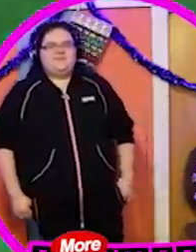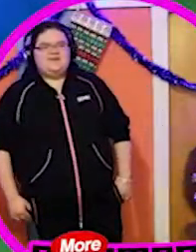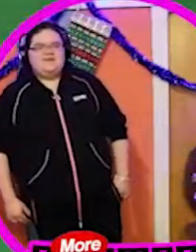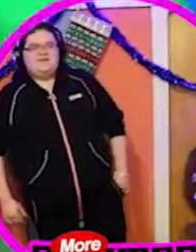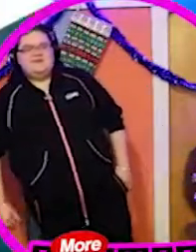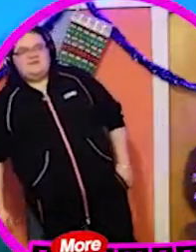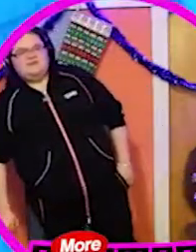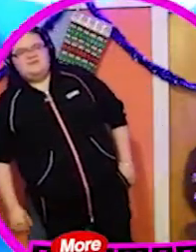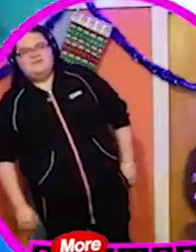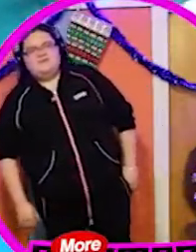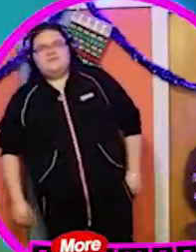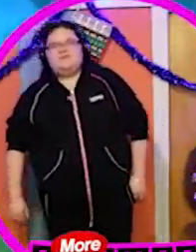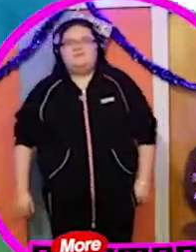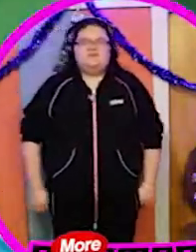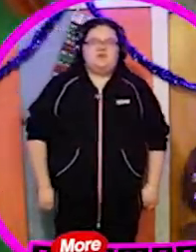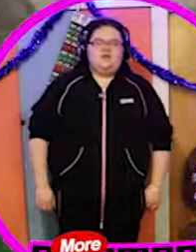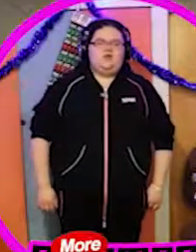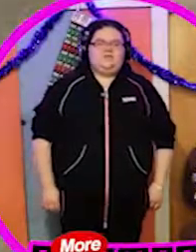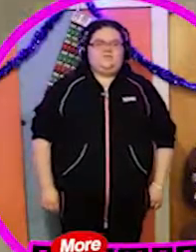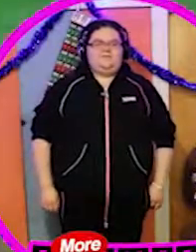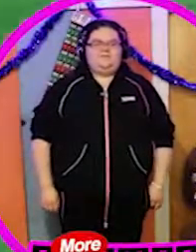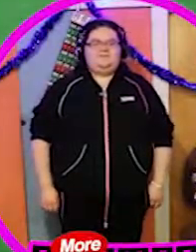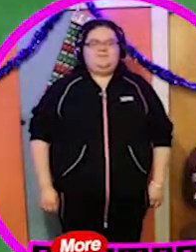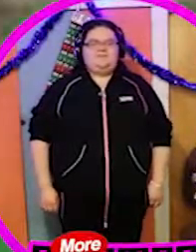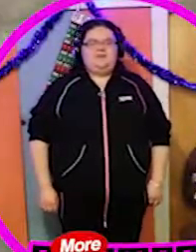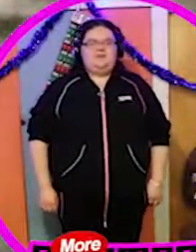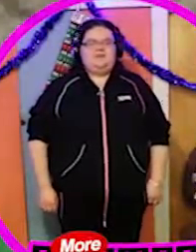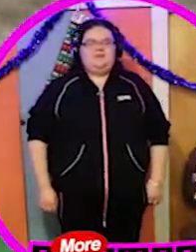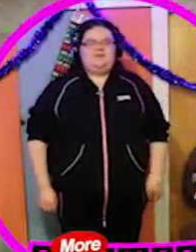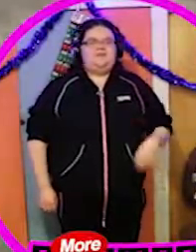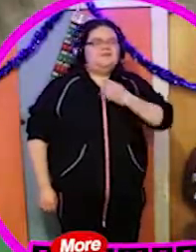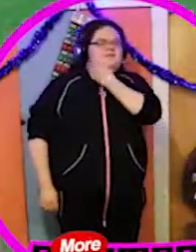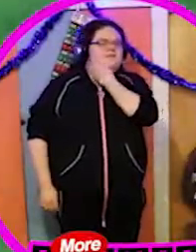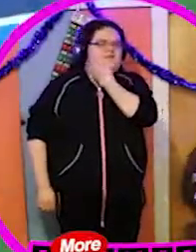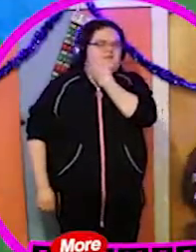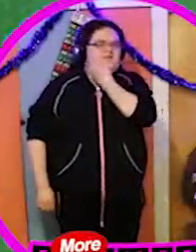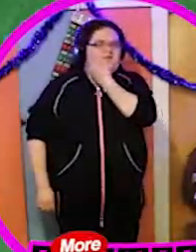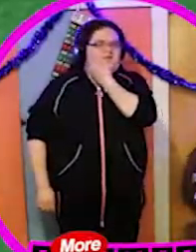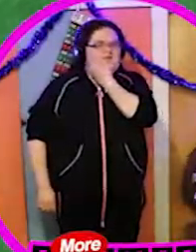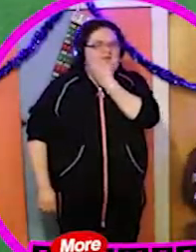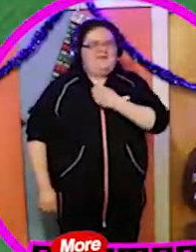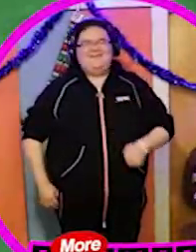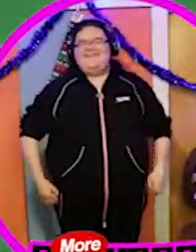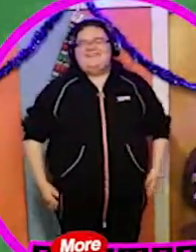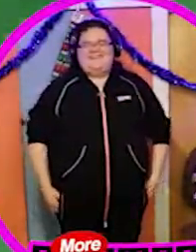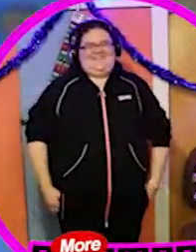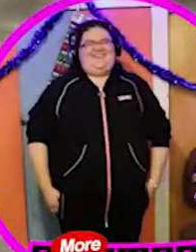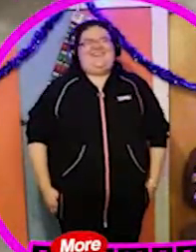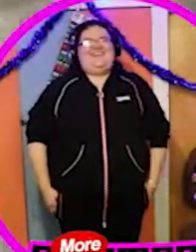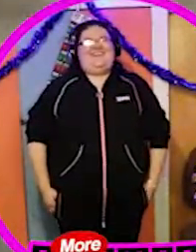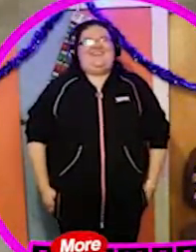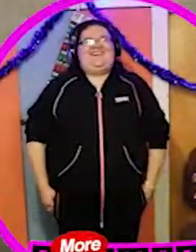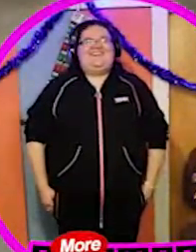Oh my god. Is anyone back next to me? Bro, there's just too many people. I'm actually ass at this game. I'm washed, ratioed.